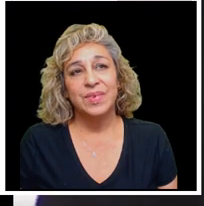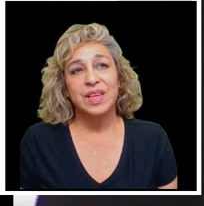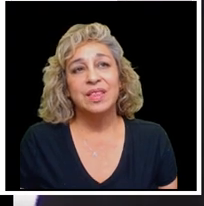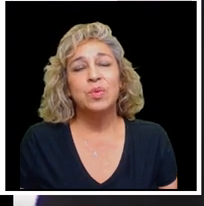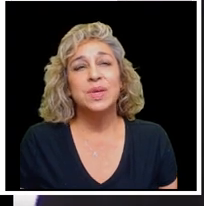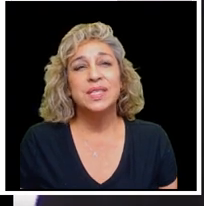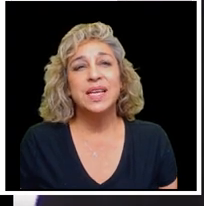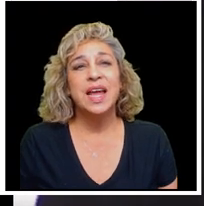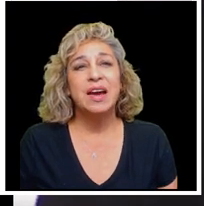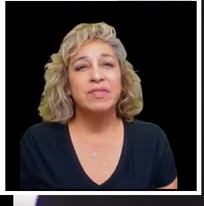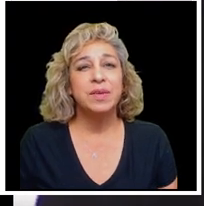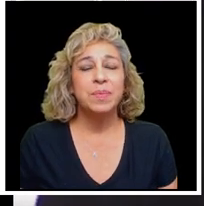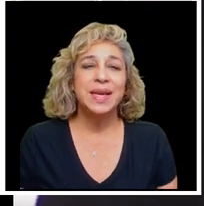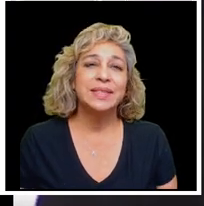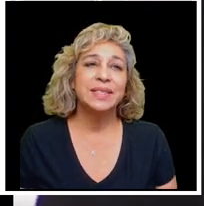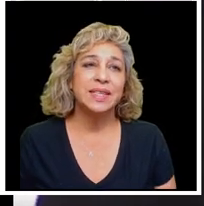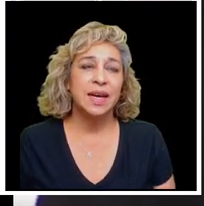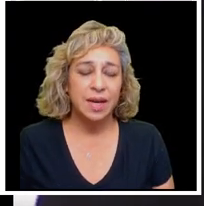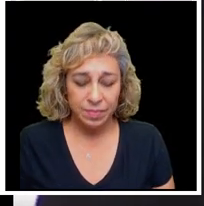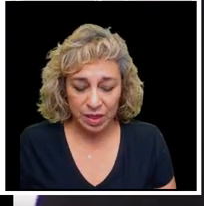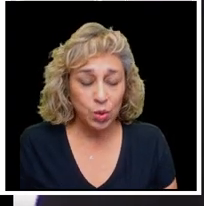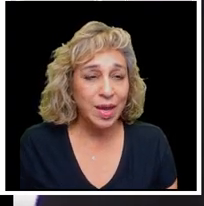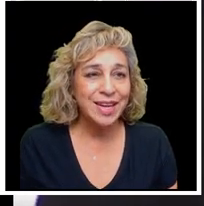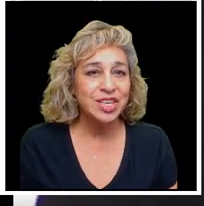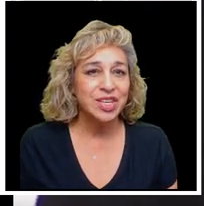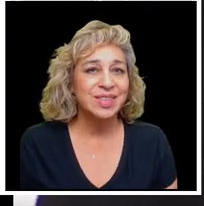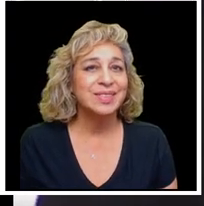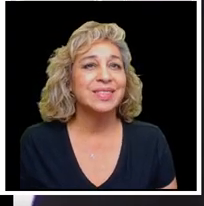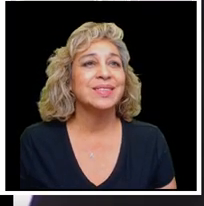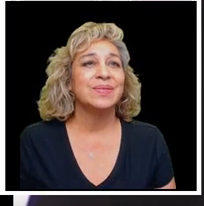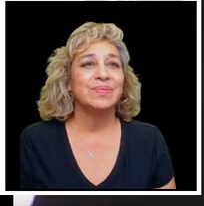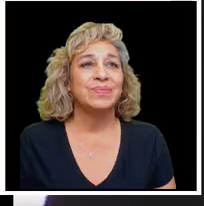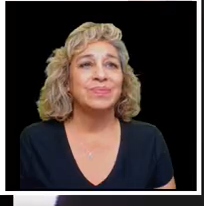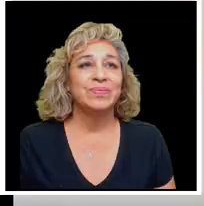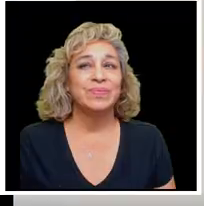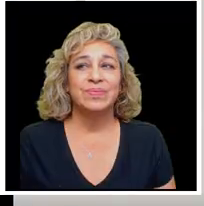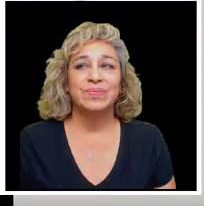the ones that have the best locations